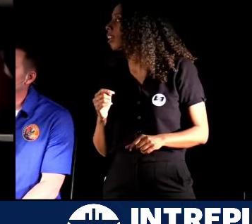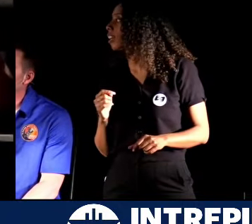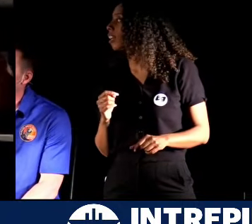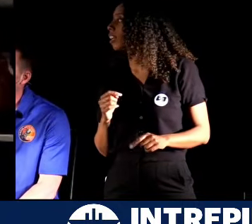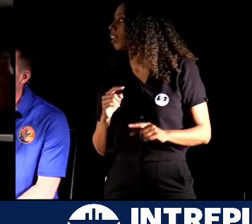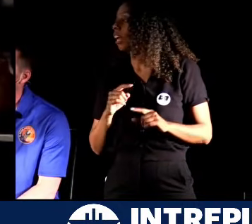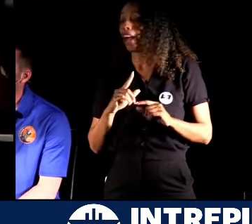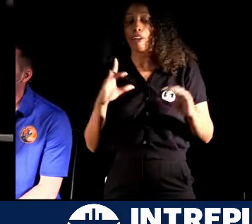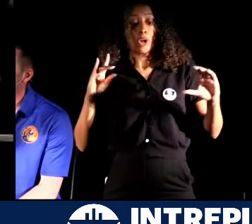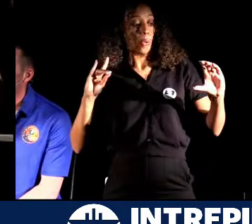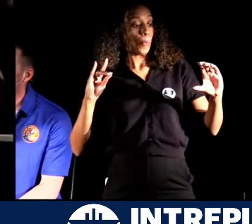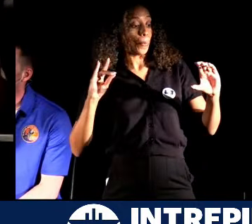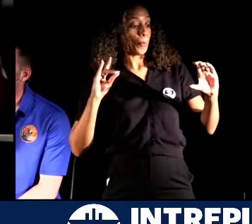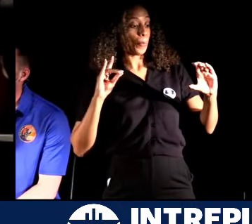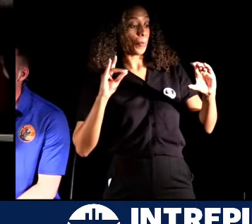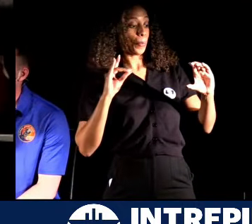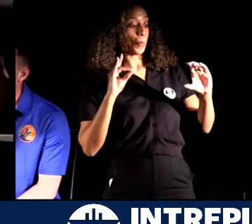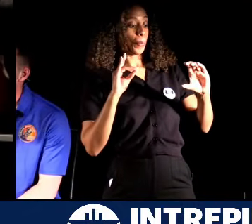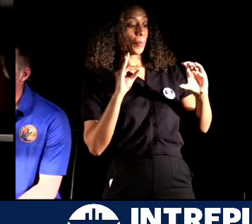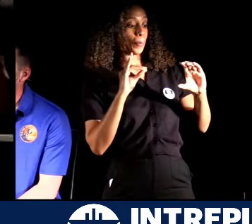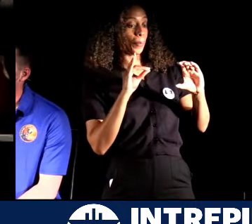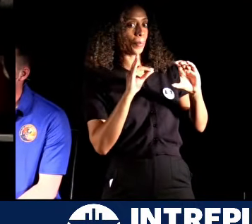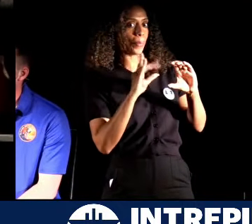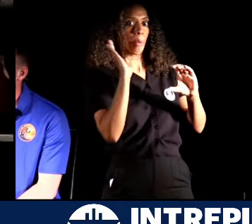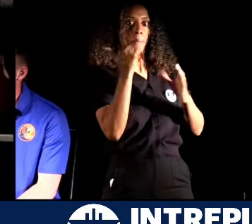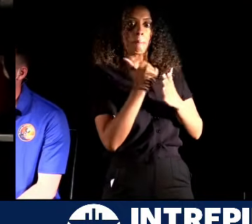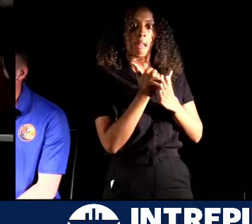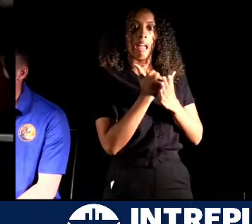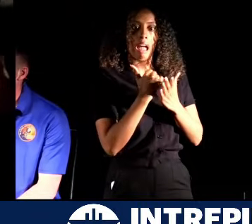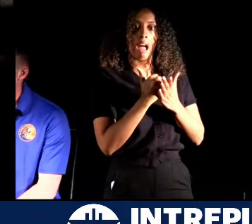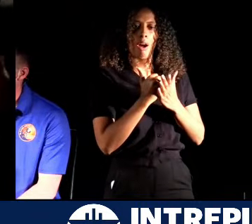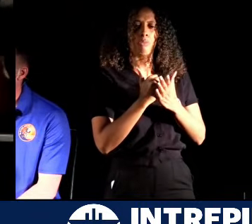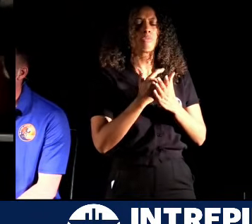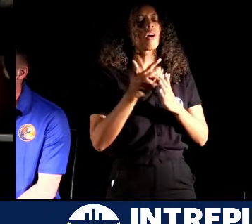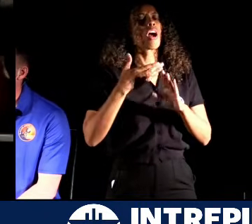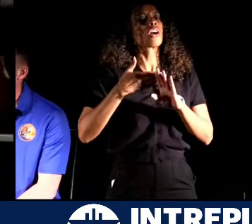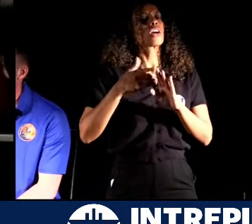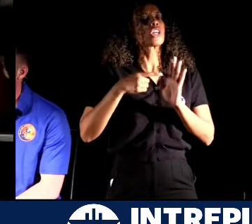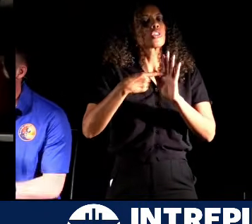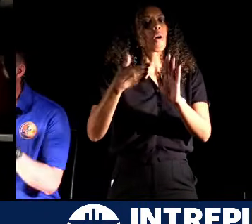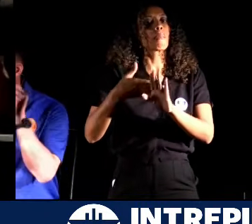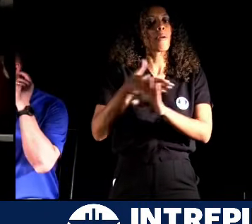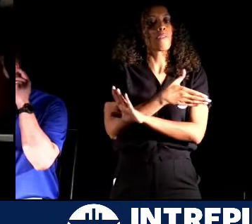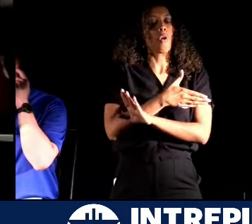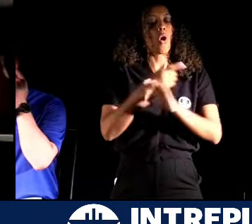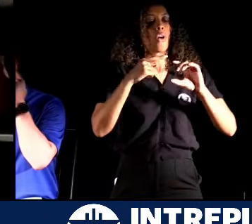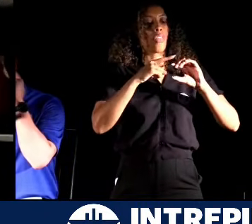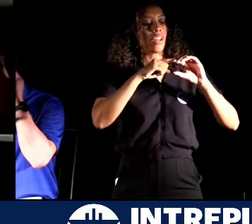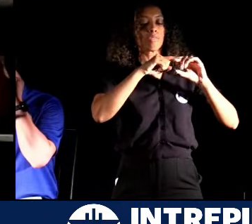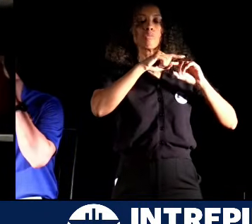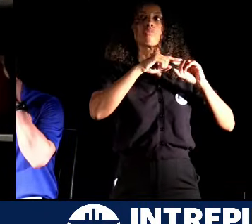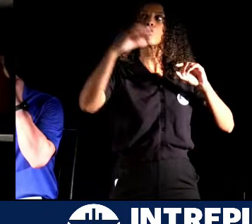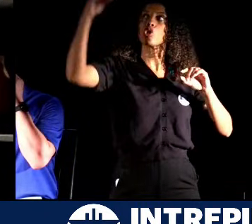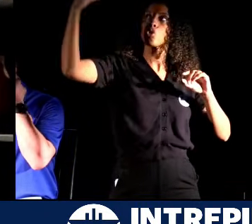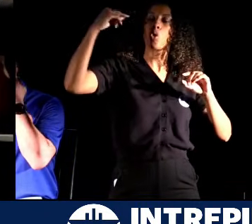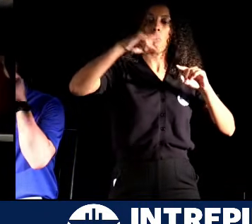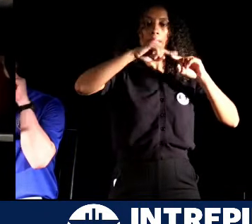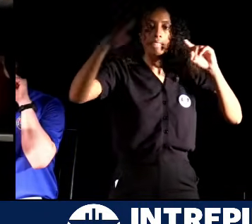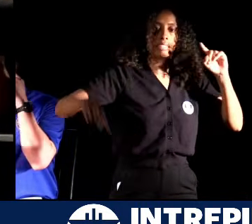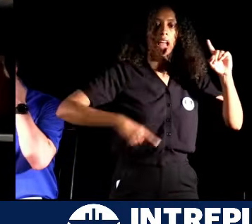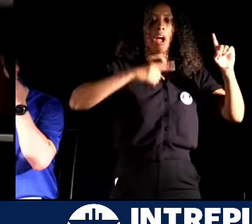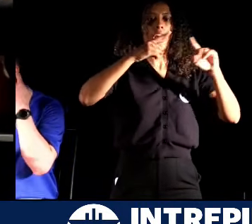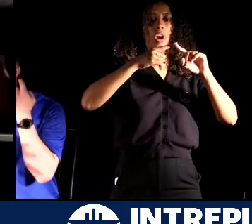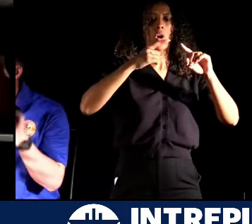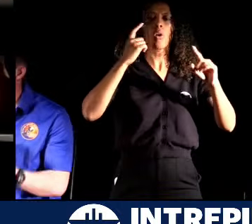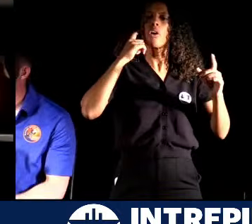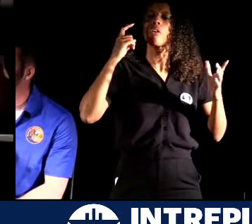to the sun would be helpful. What I showed earlier, closing the solar cycle, also showing observing all these changes